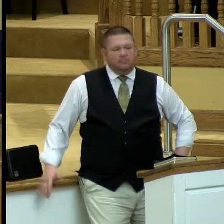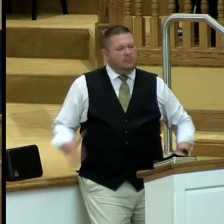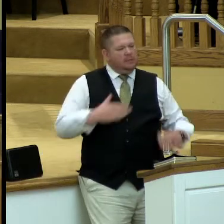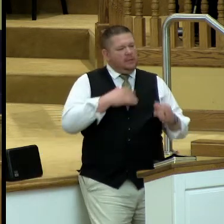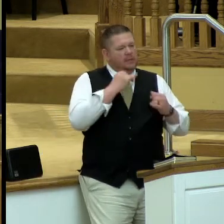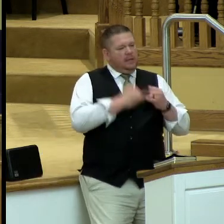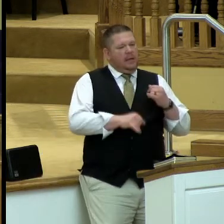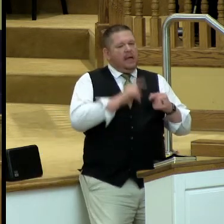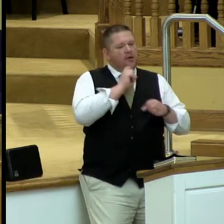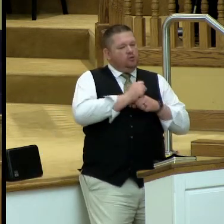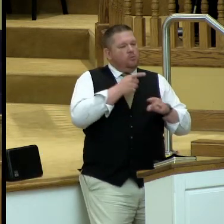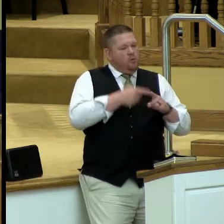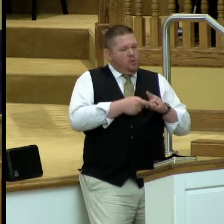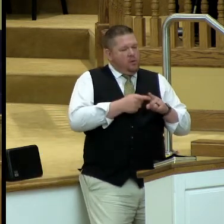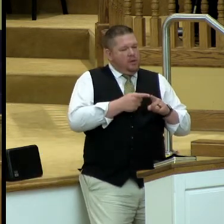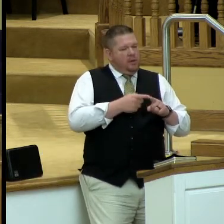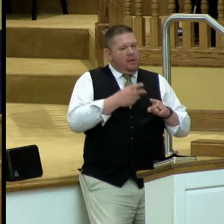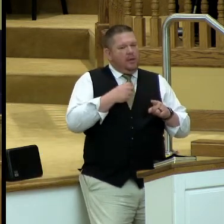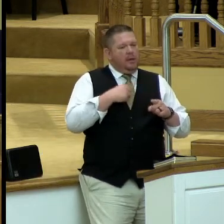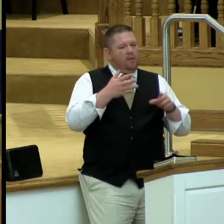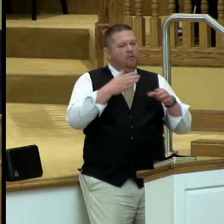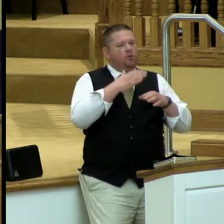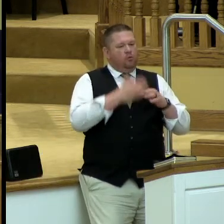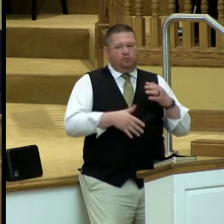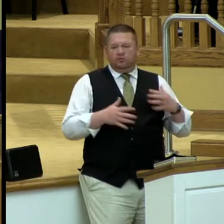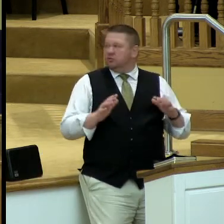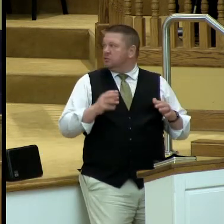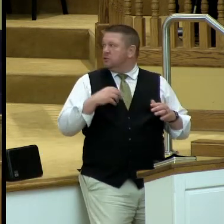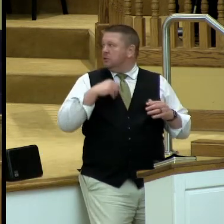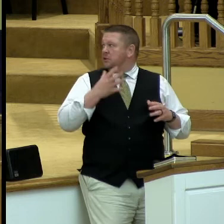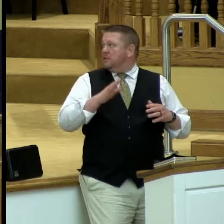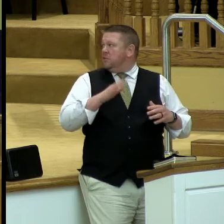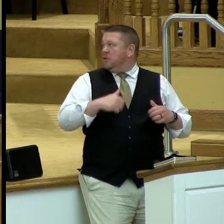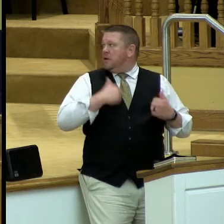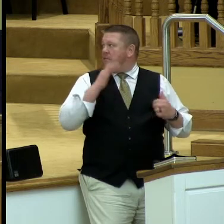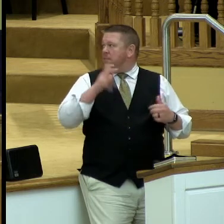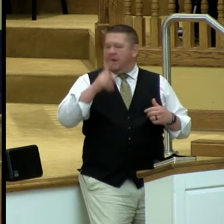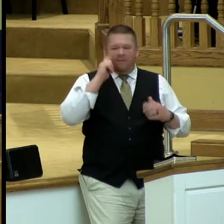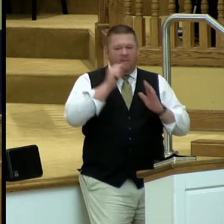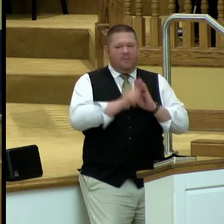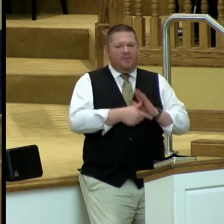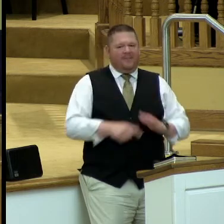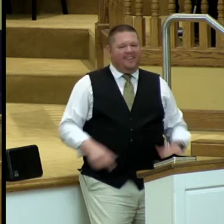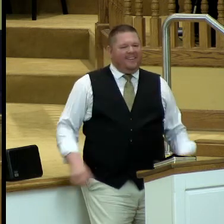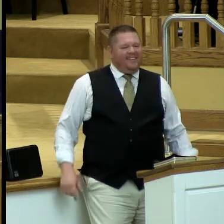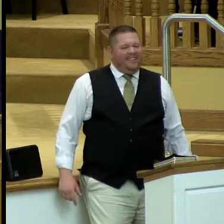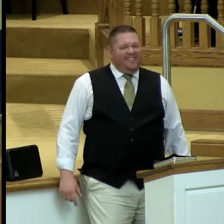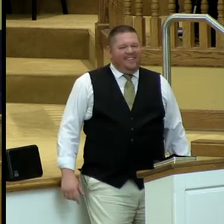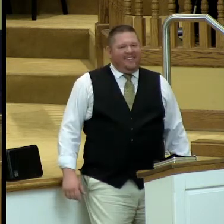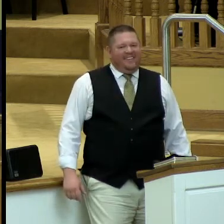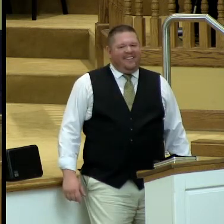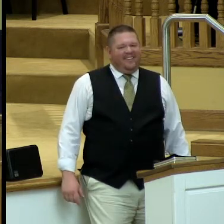My last actual point, then I'll give you the conclusion and I'll give you your lives back for a moment.